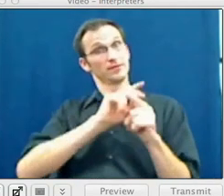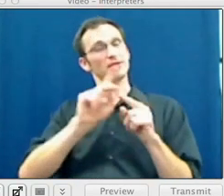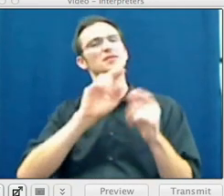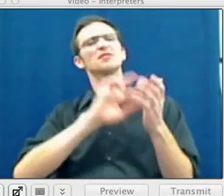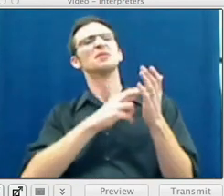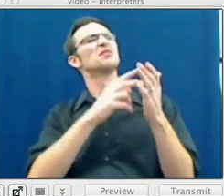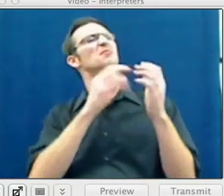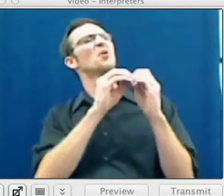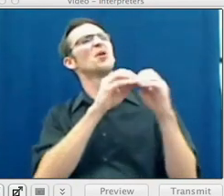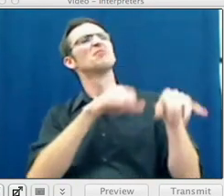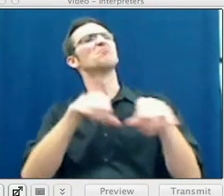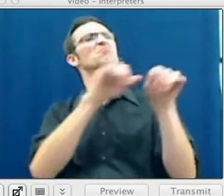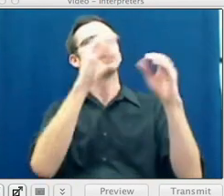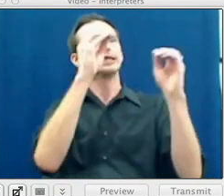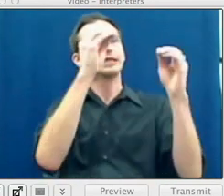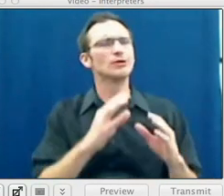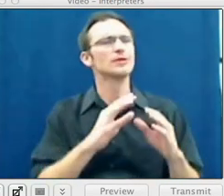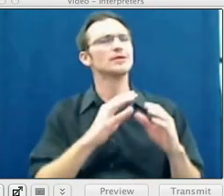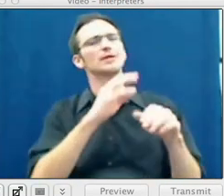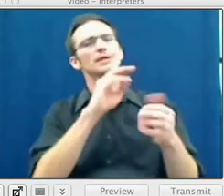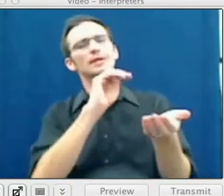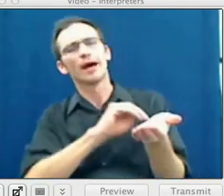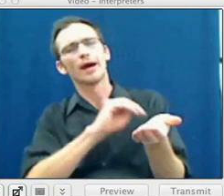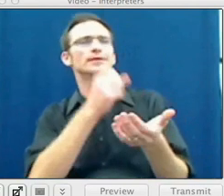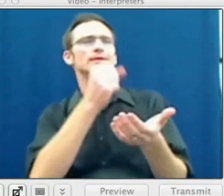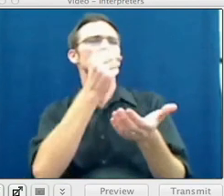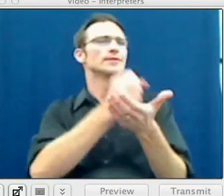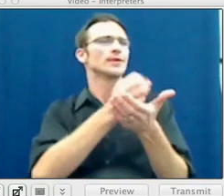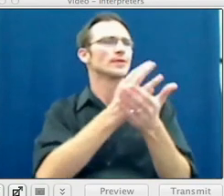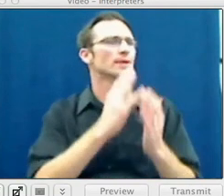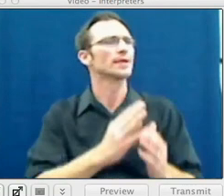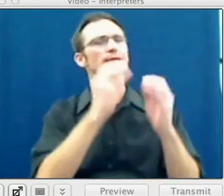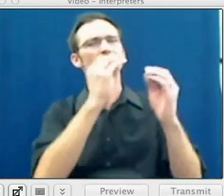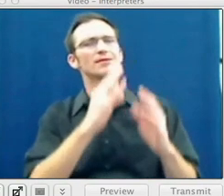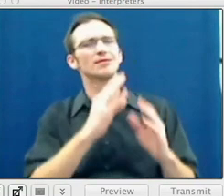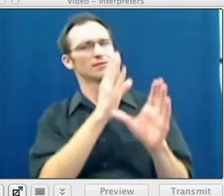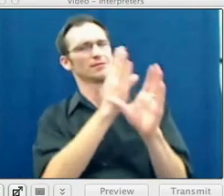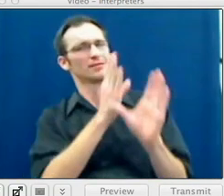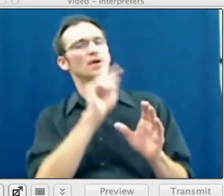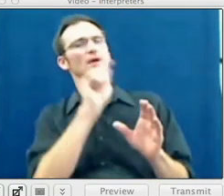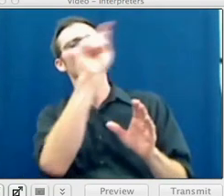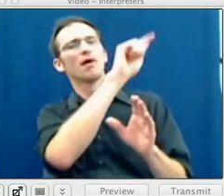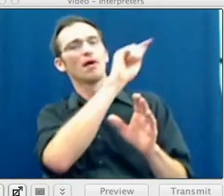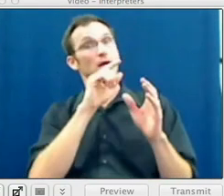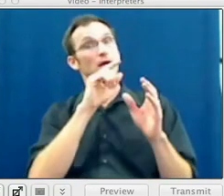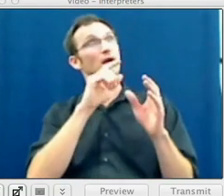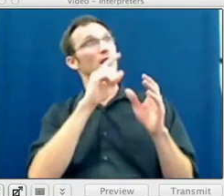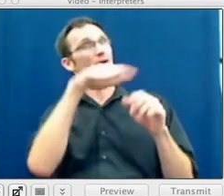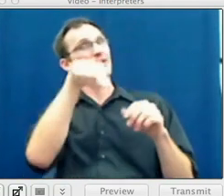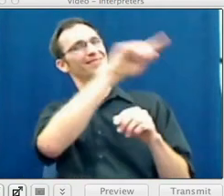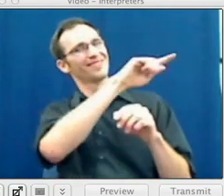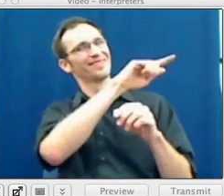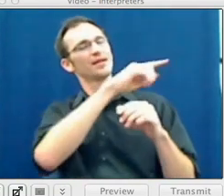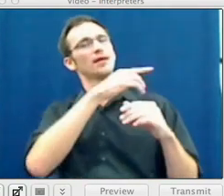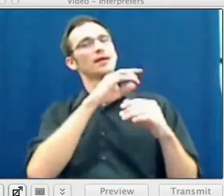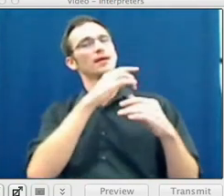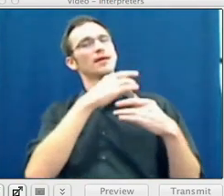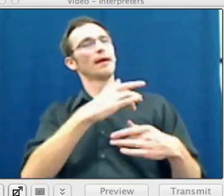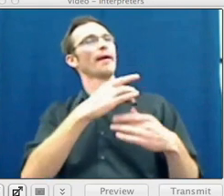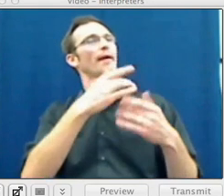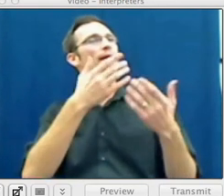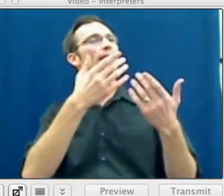lawyers, physicians, social workers, then quite frankly it does with the people who do what we do but in a booth very far